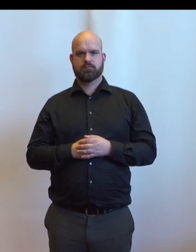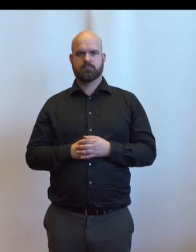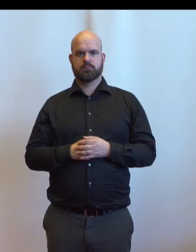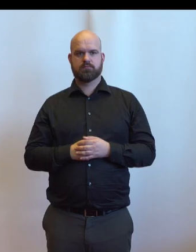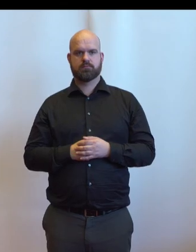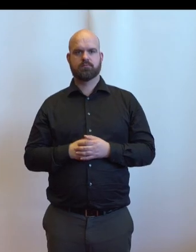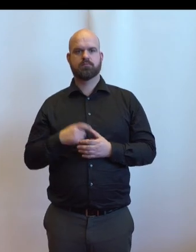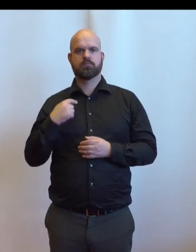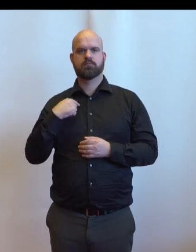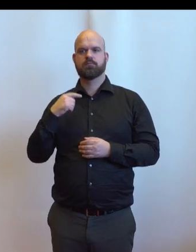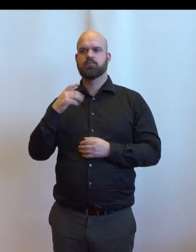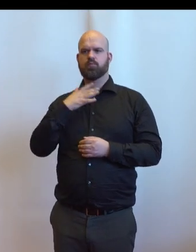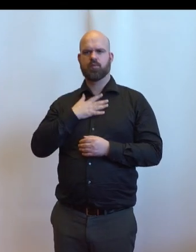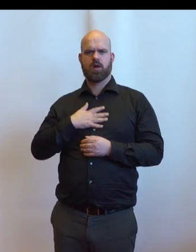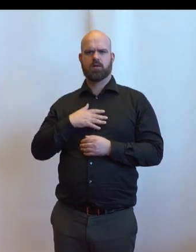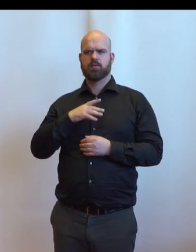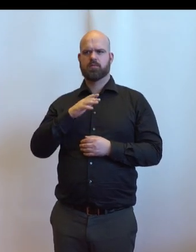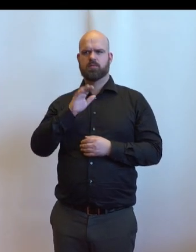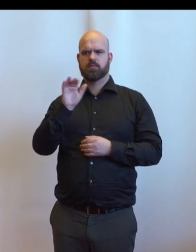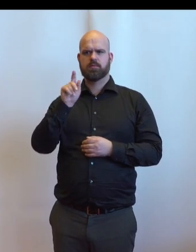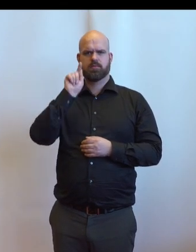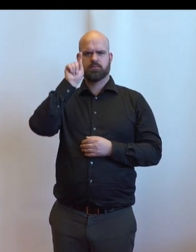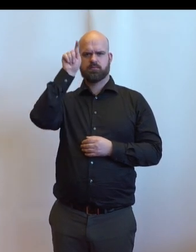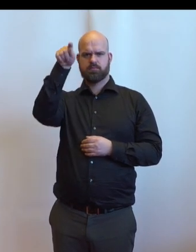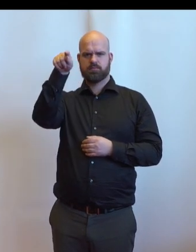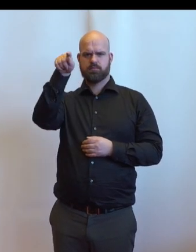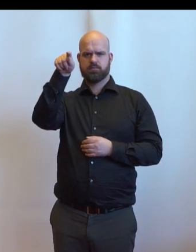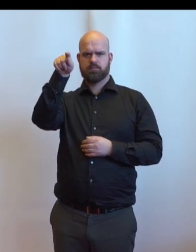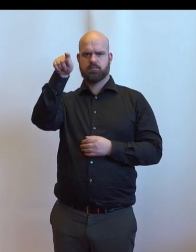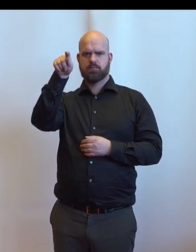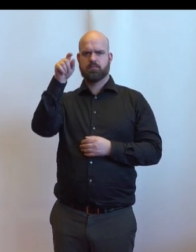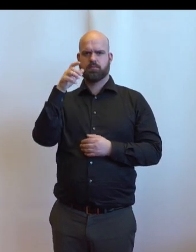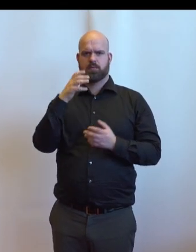Slido, if you just need to put in your iPhone Slido,